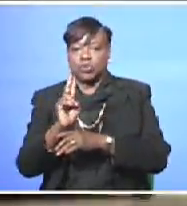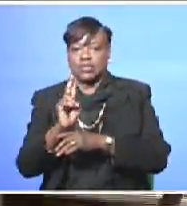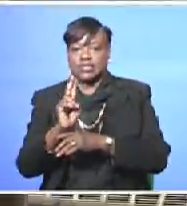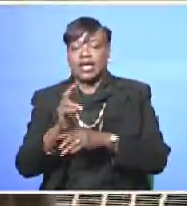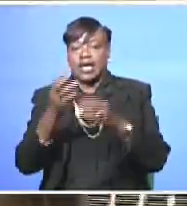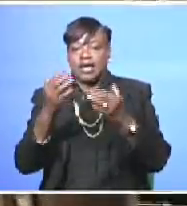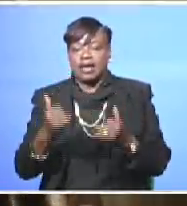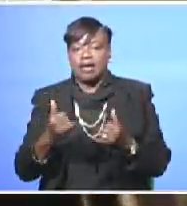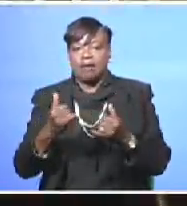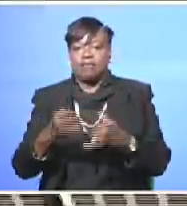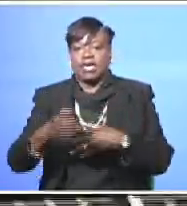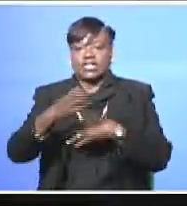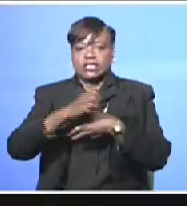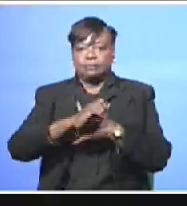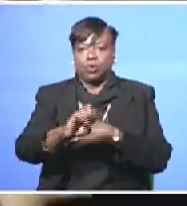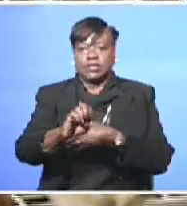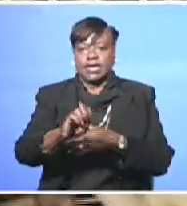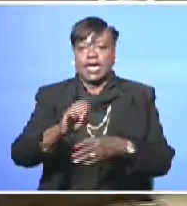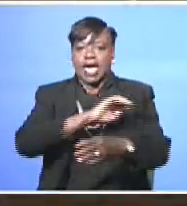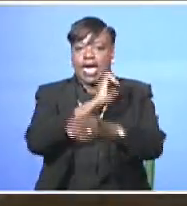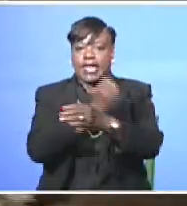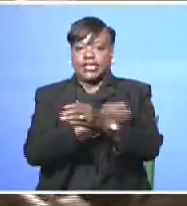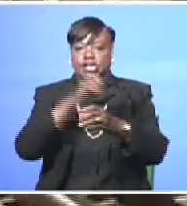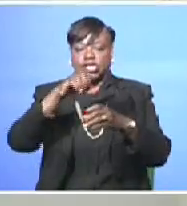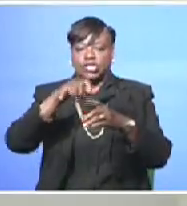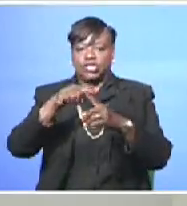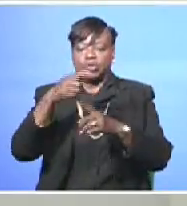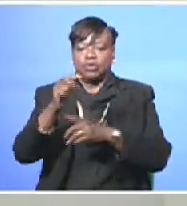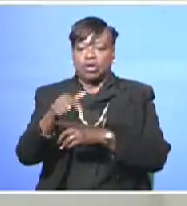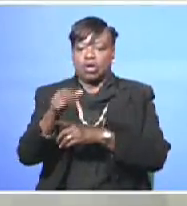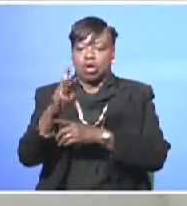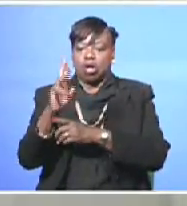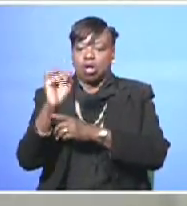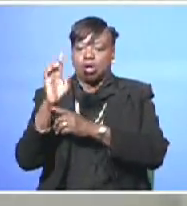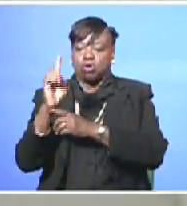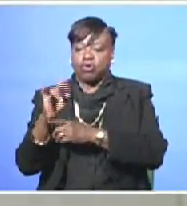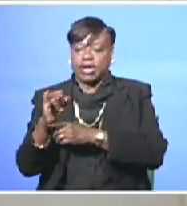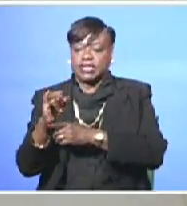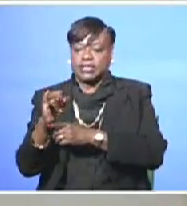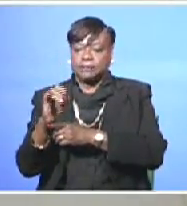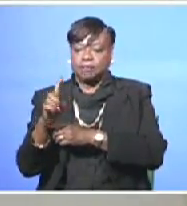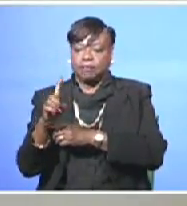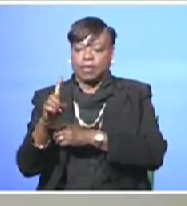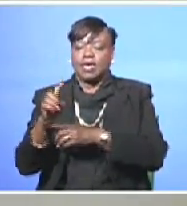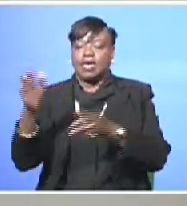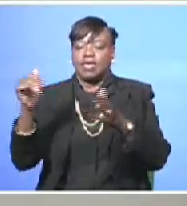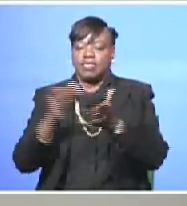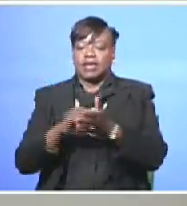other people can benefit from. And that has to be the future of what we do in the Family Islands. That's the